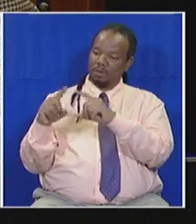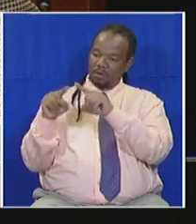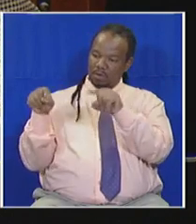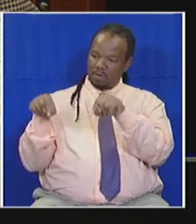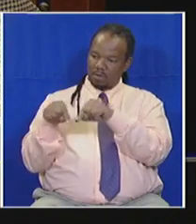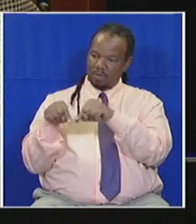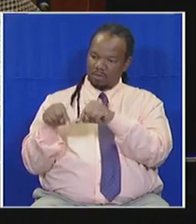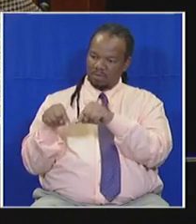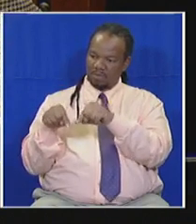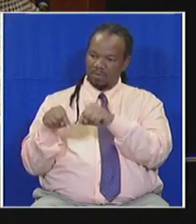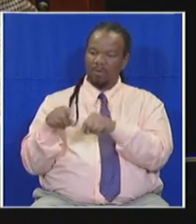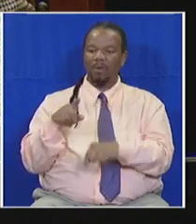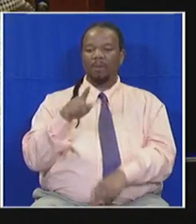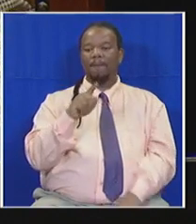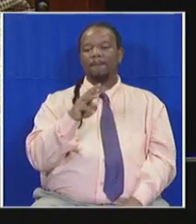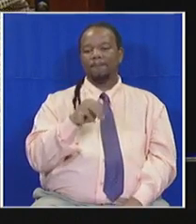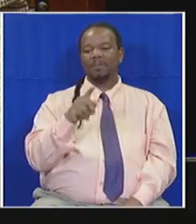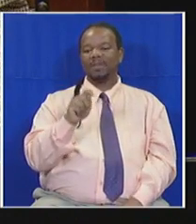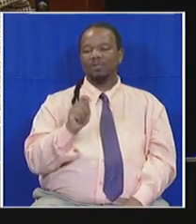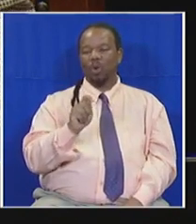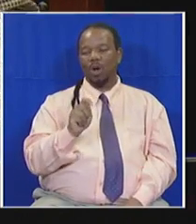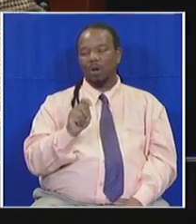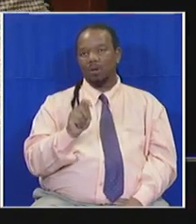Honorable E.M. Tetwa.